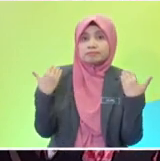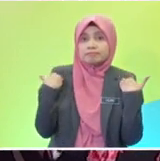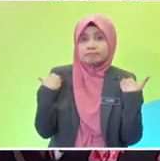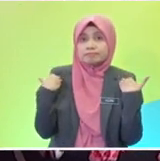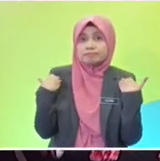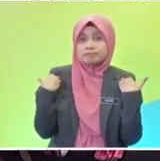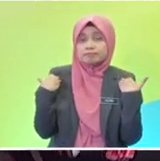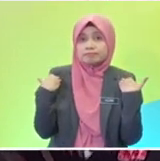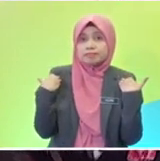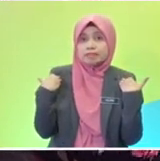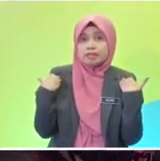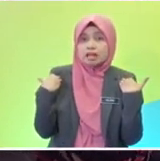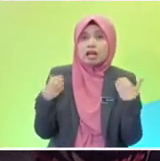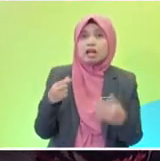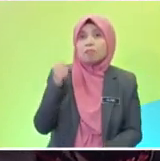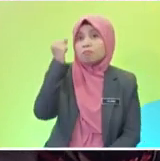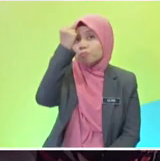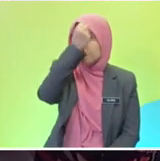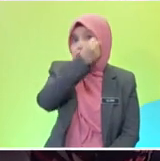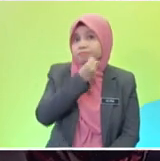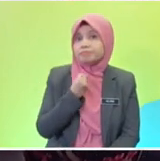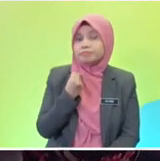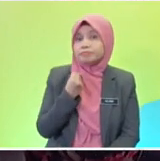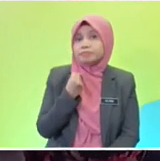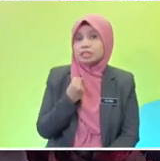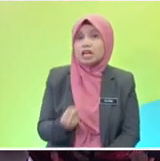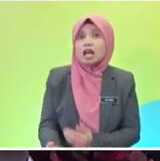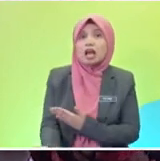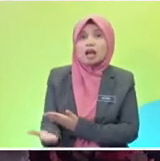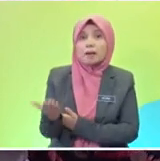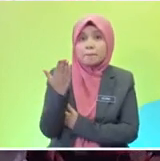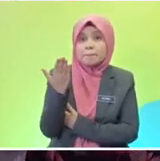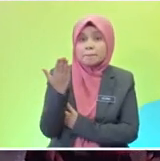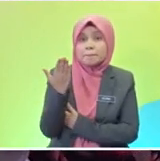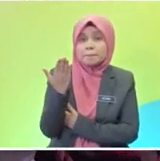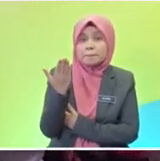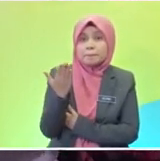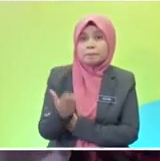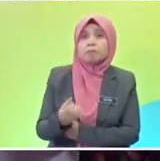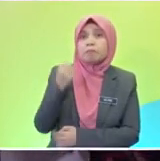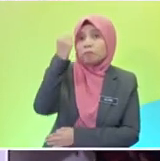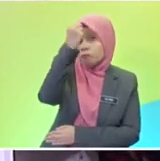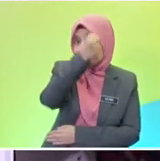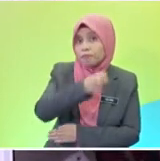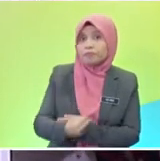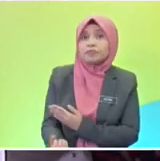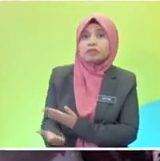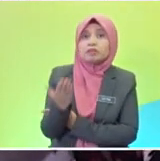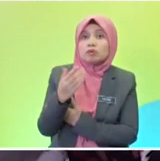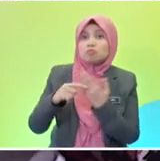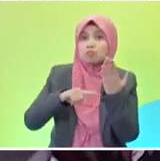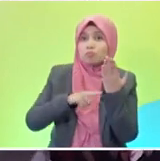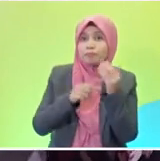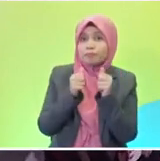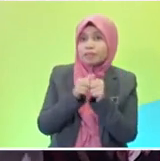the morning glory. Morning glory. So, morning glory starts with the letter M.